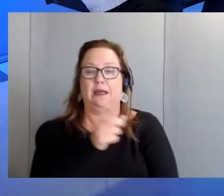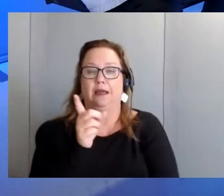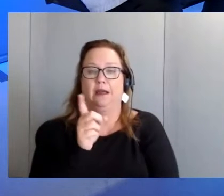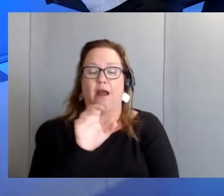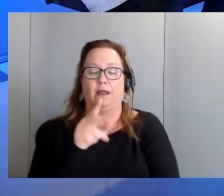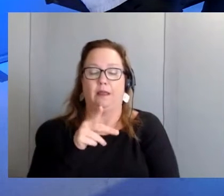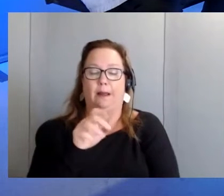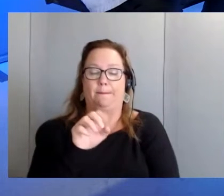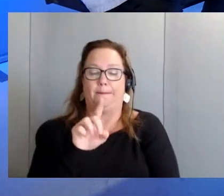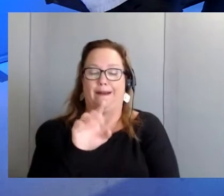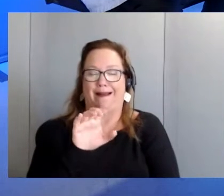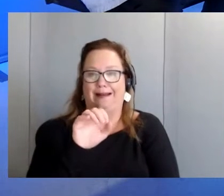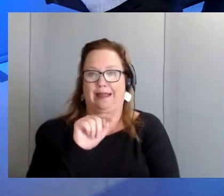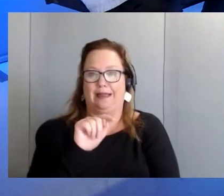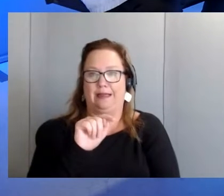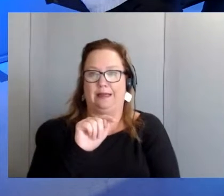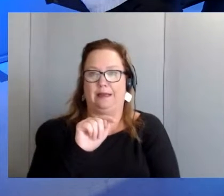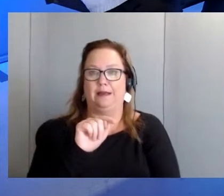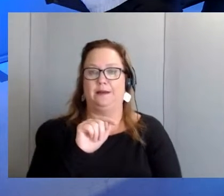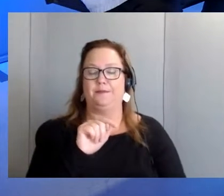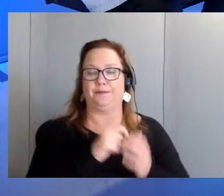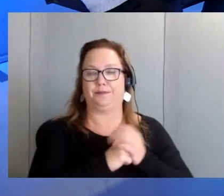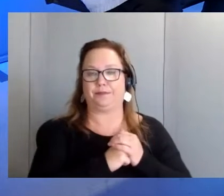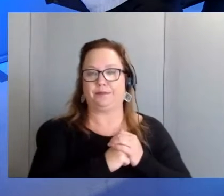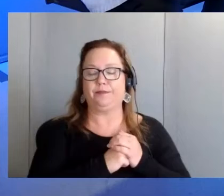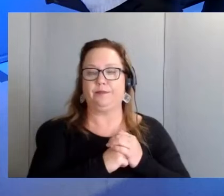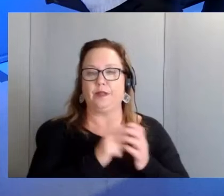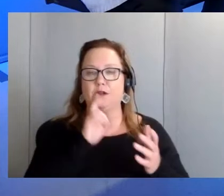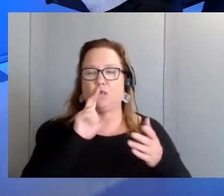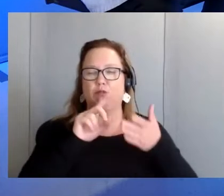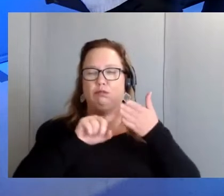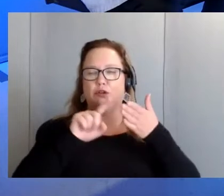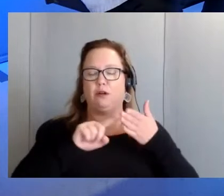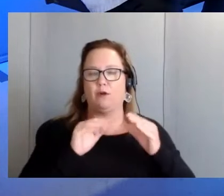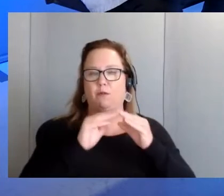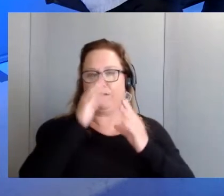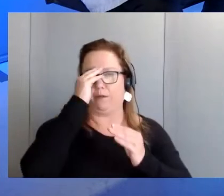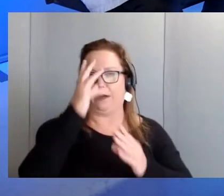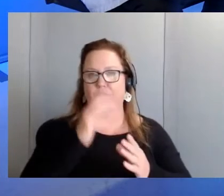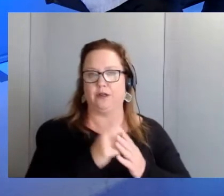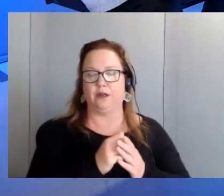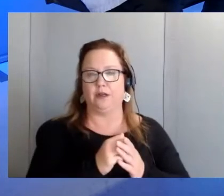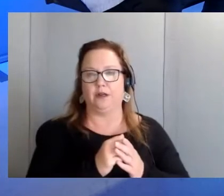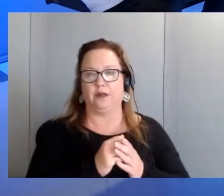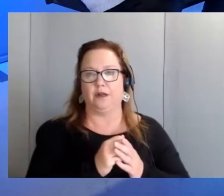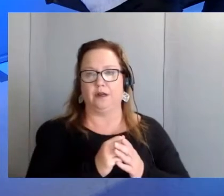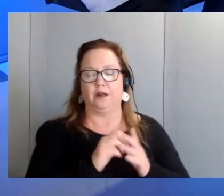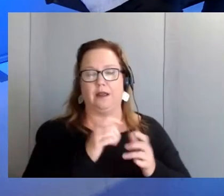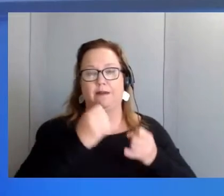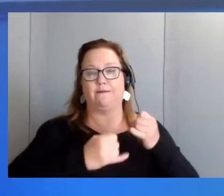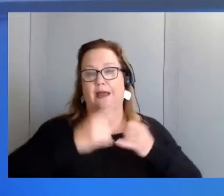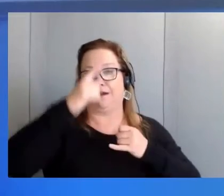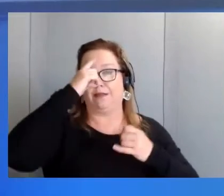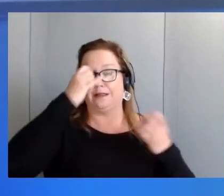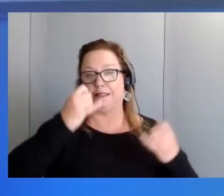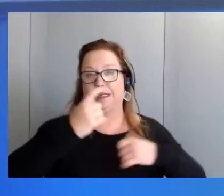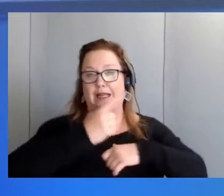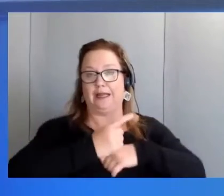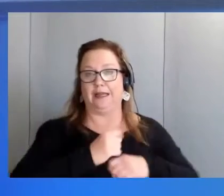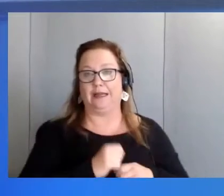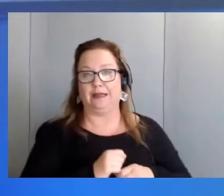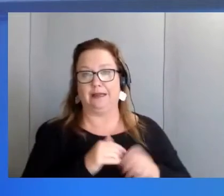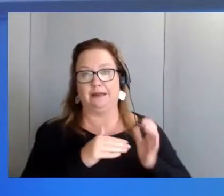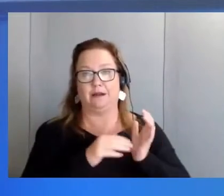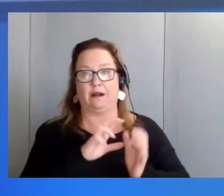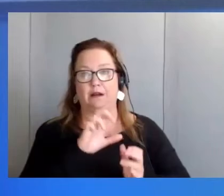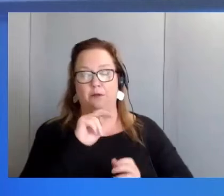that's bit.ly/NNU memory. So check that out for more information. Dr. Burns, I'll let you get us started. Final thoughts. Oh, well, I think it's a